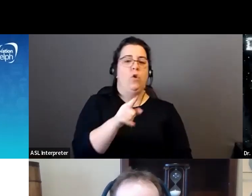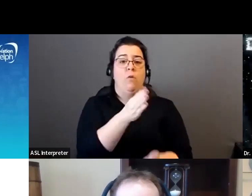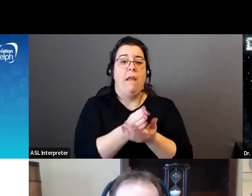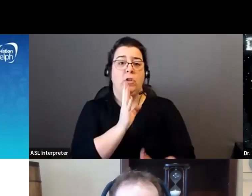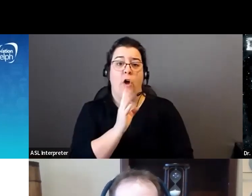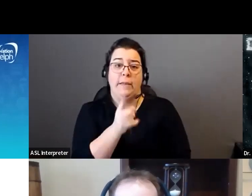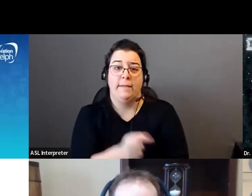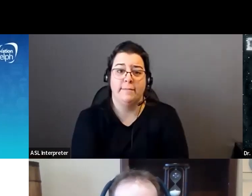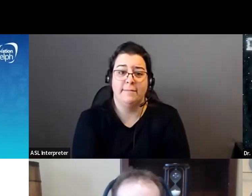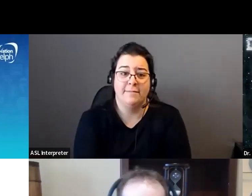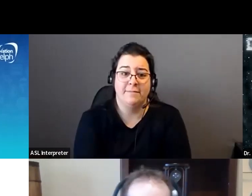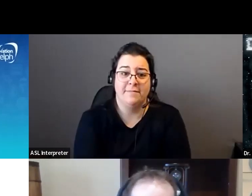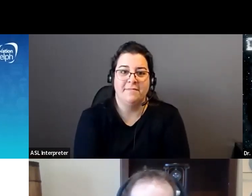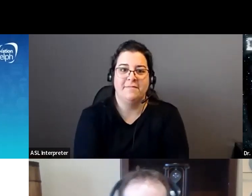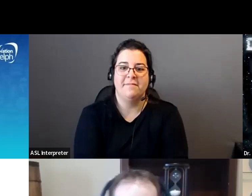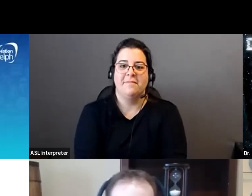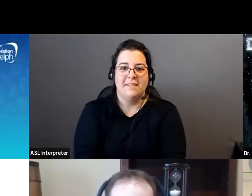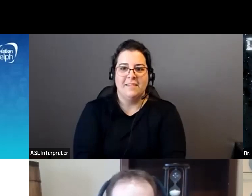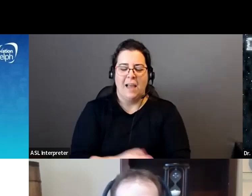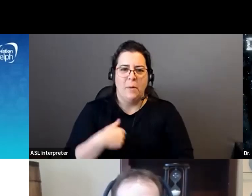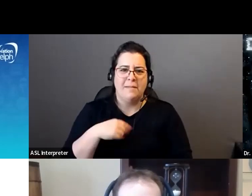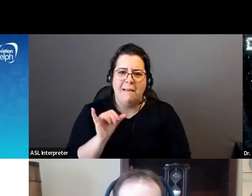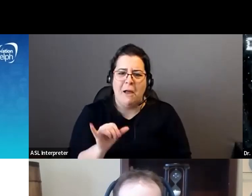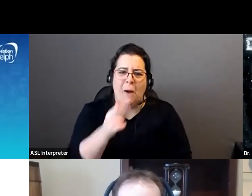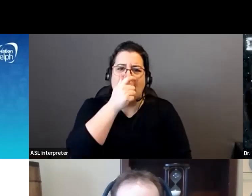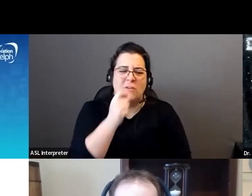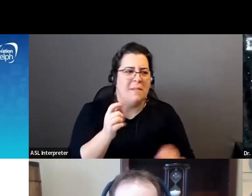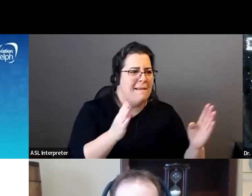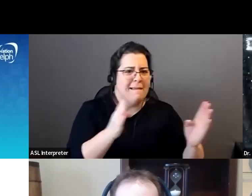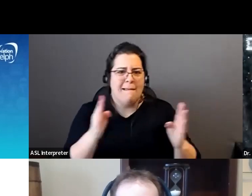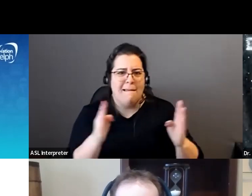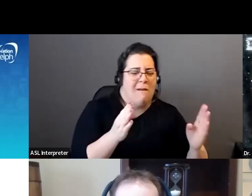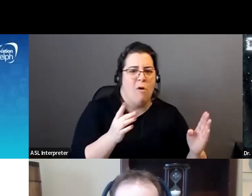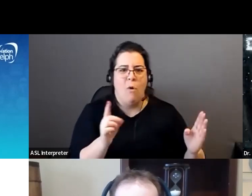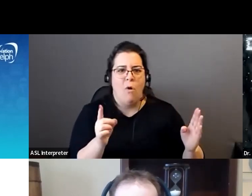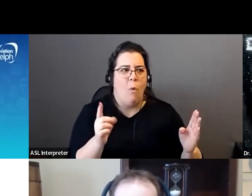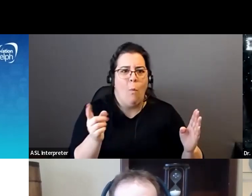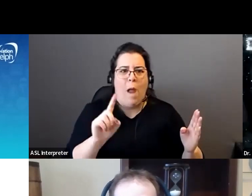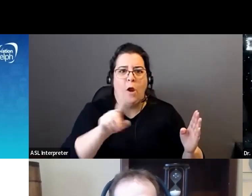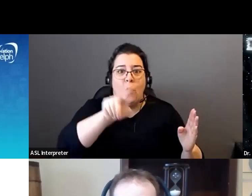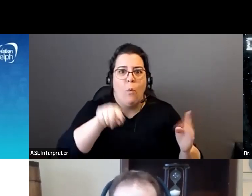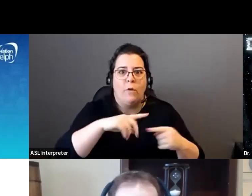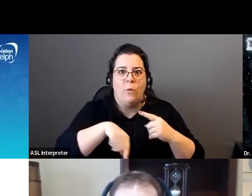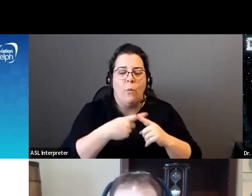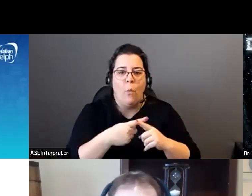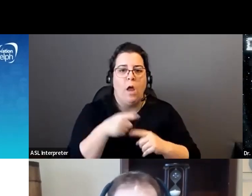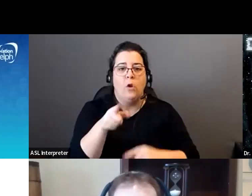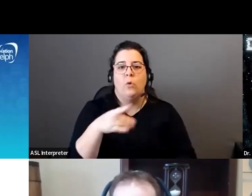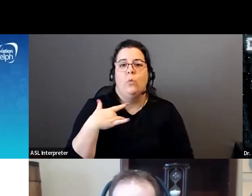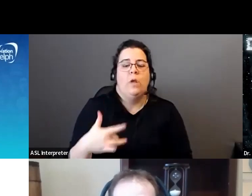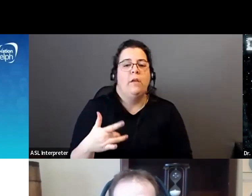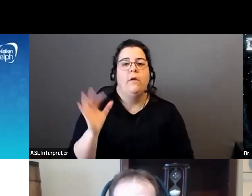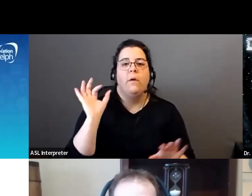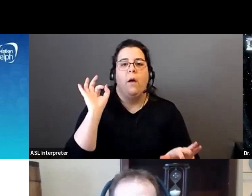is like a good thing, right? Like I had to kind of nail in, and I'm like, where are the questions? And you have this way of just kind of